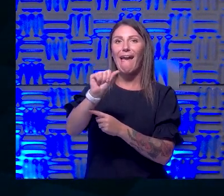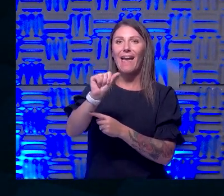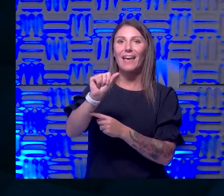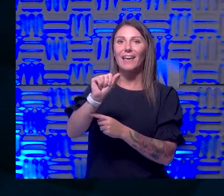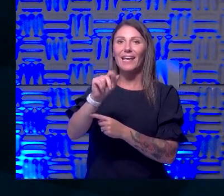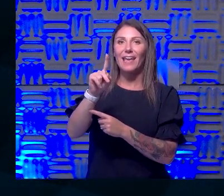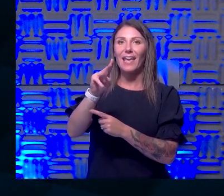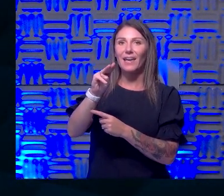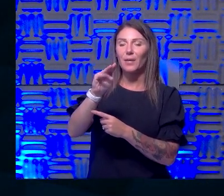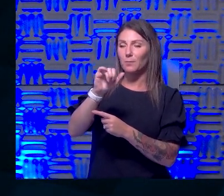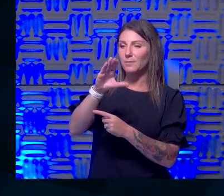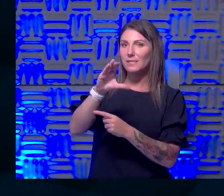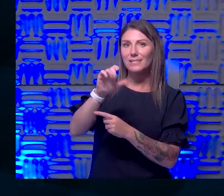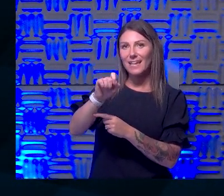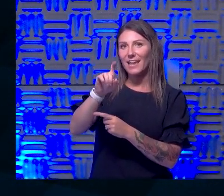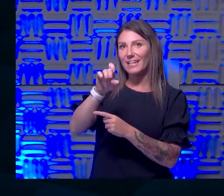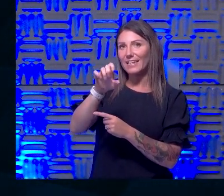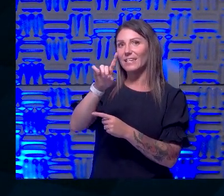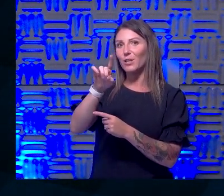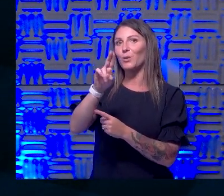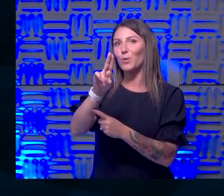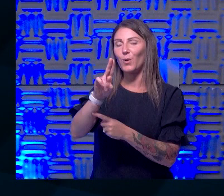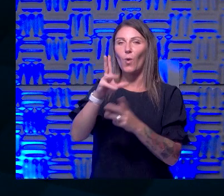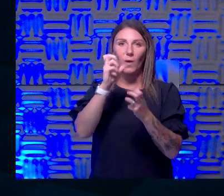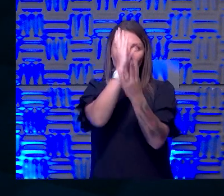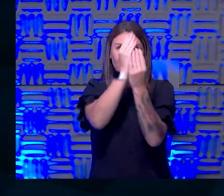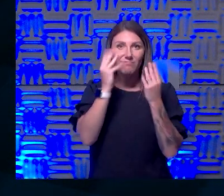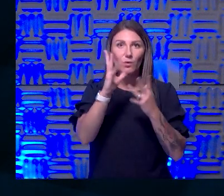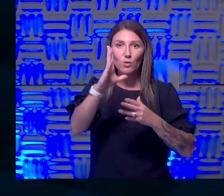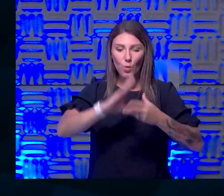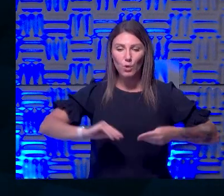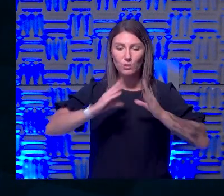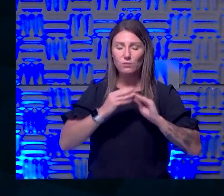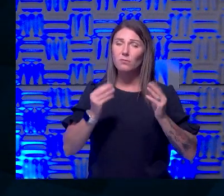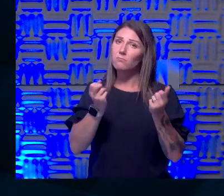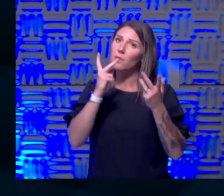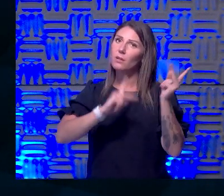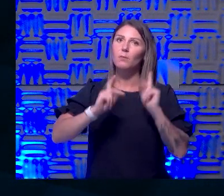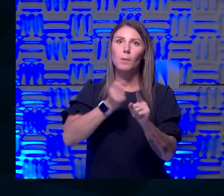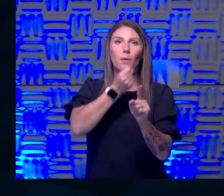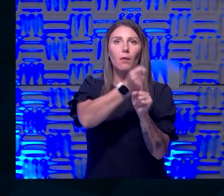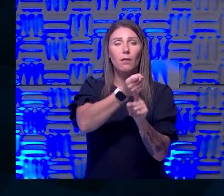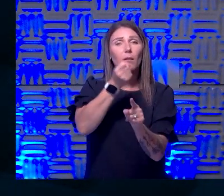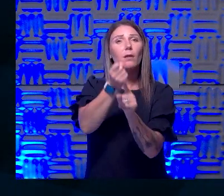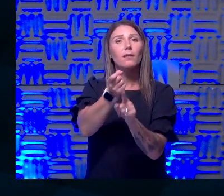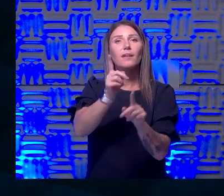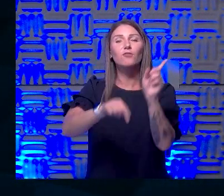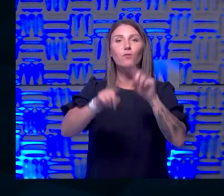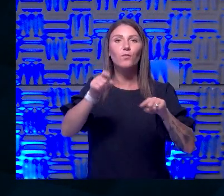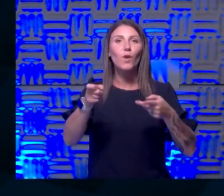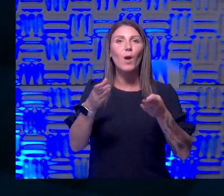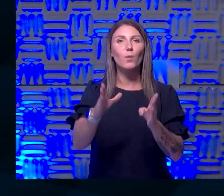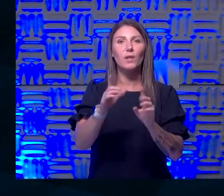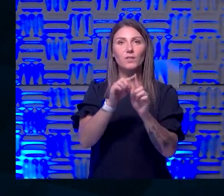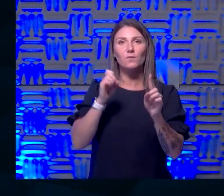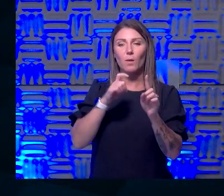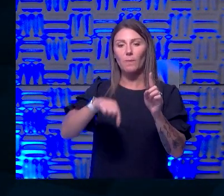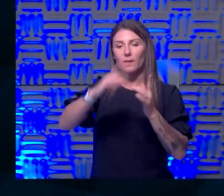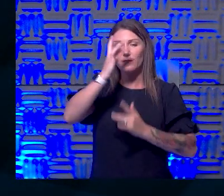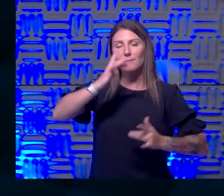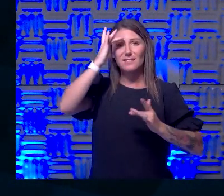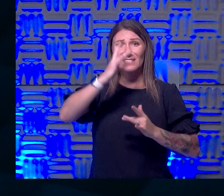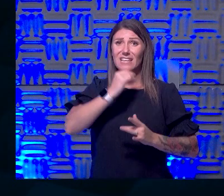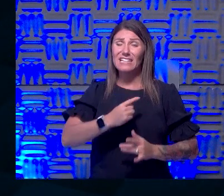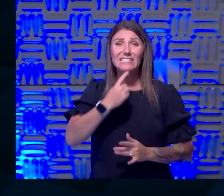we are telling you this week, we really want to share your stories too. We know that many of you have been impacted in many different ways by this disease, and that